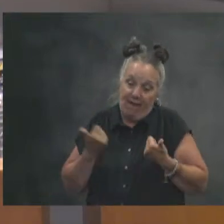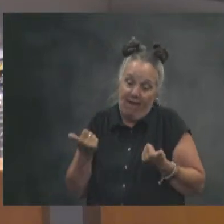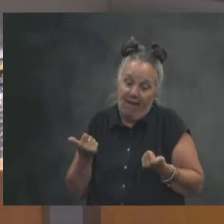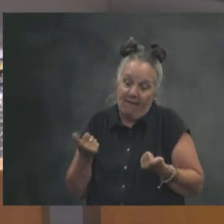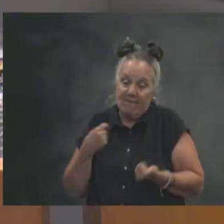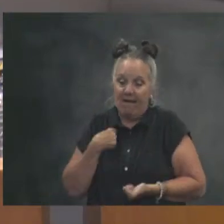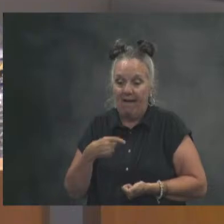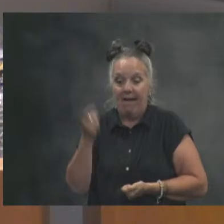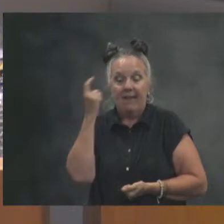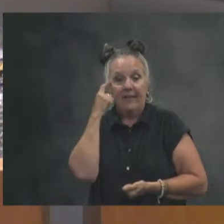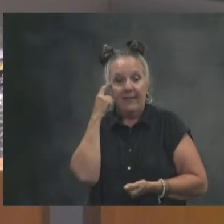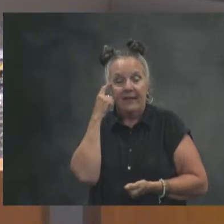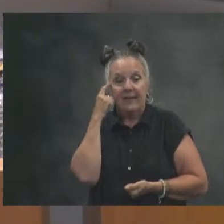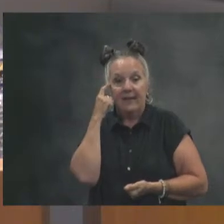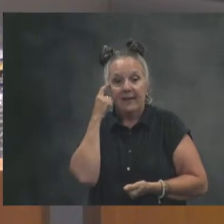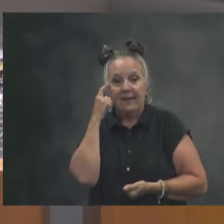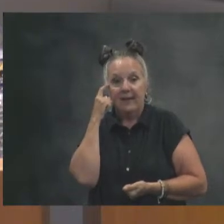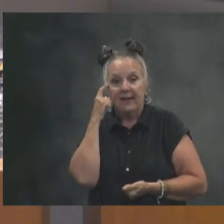I think